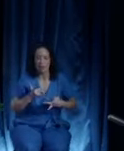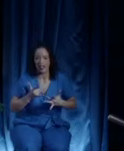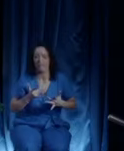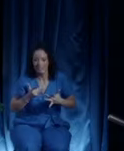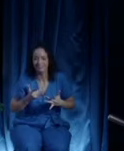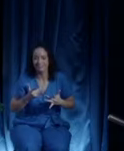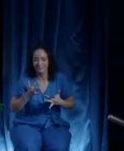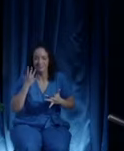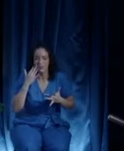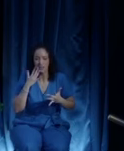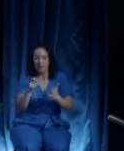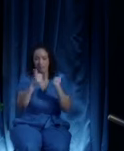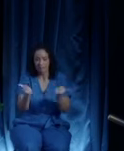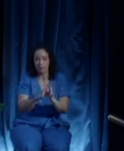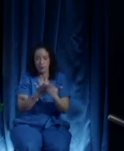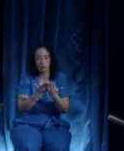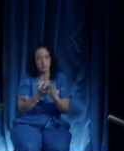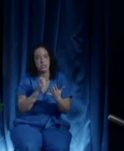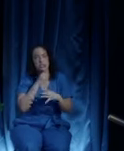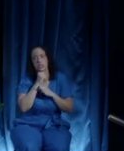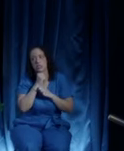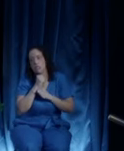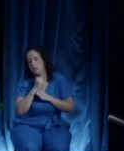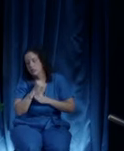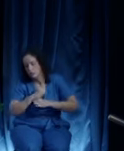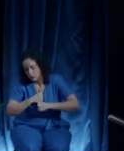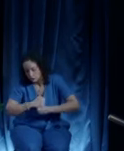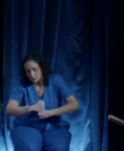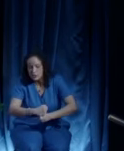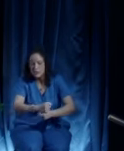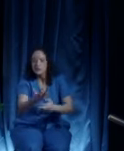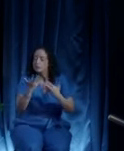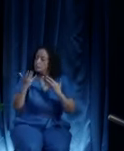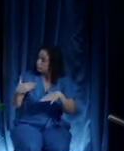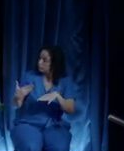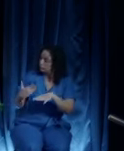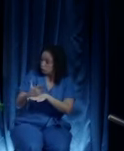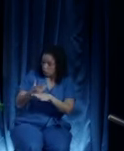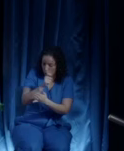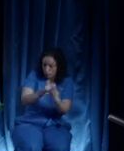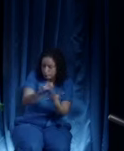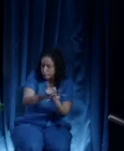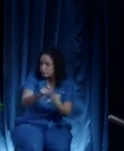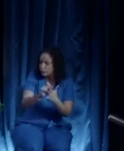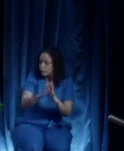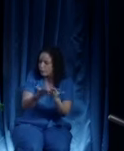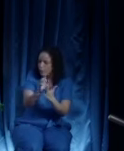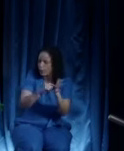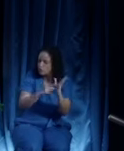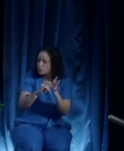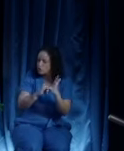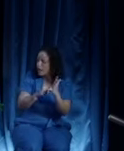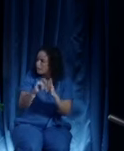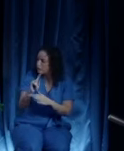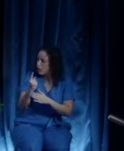I was beginning to lose the will. But you are now also working on a book on James I, but you're not stepping on